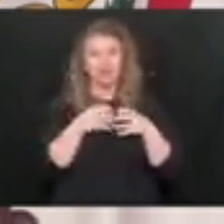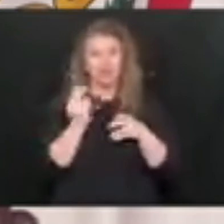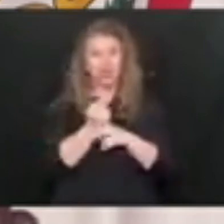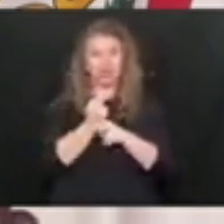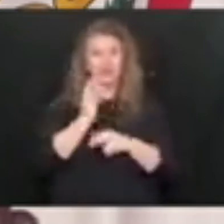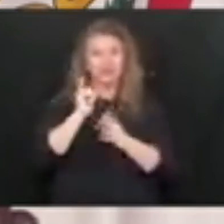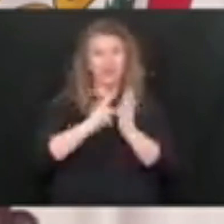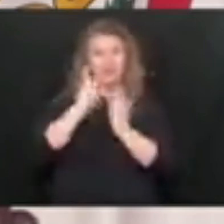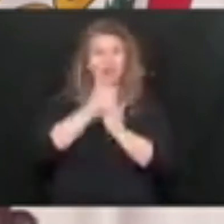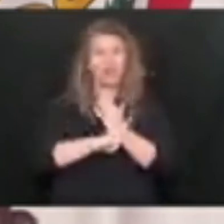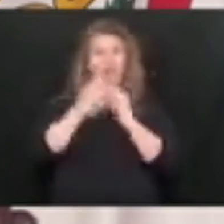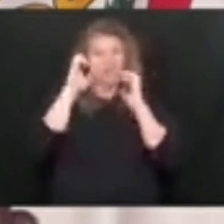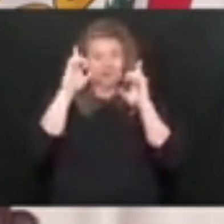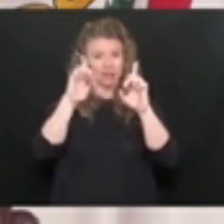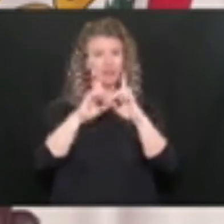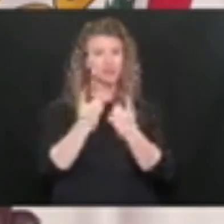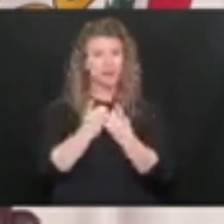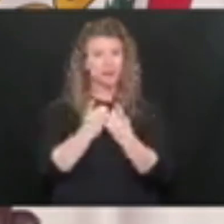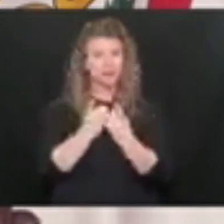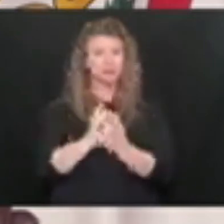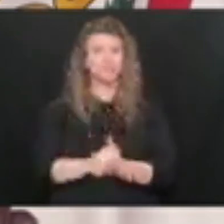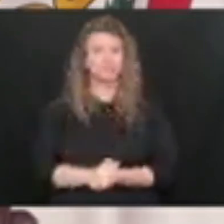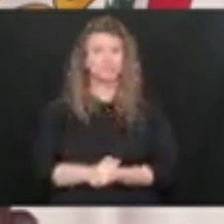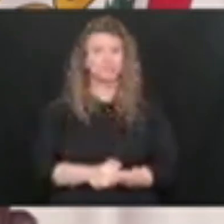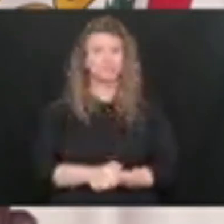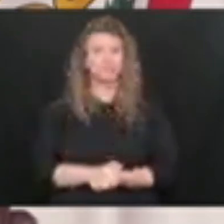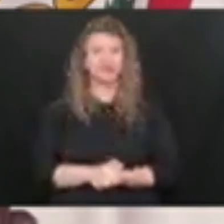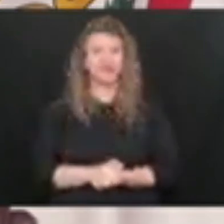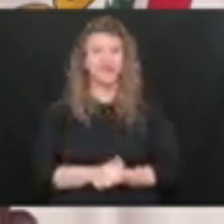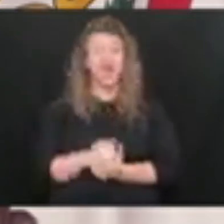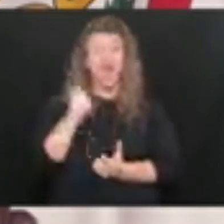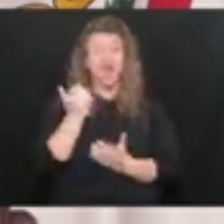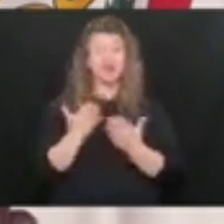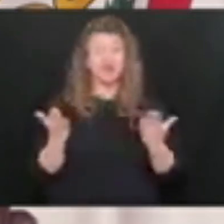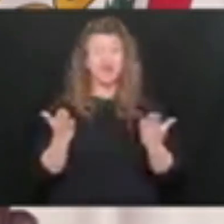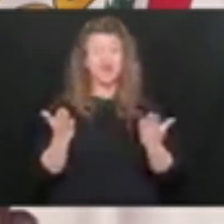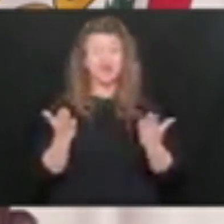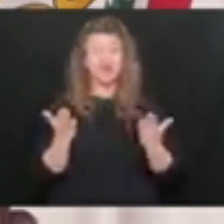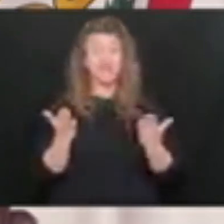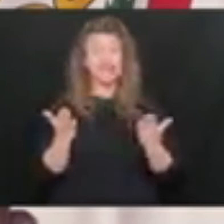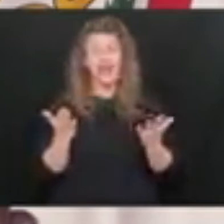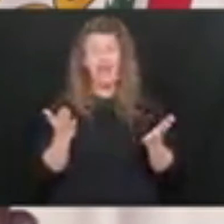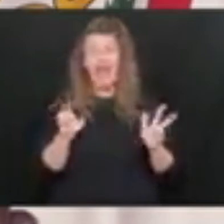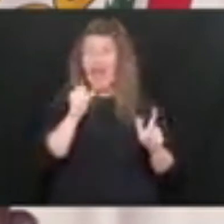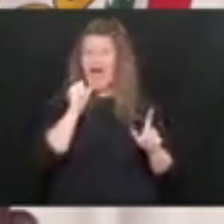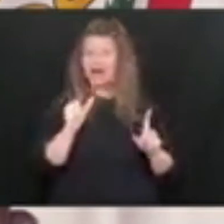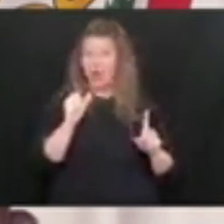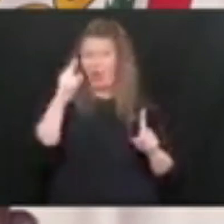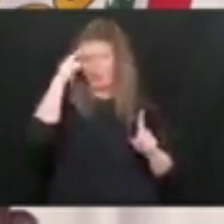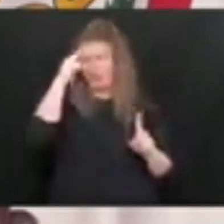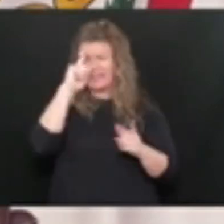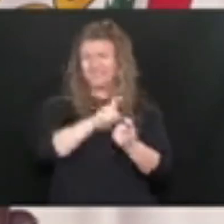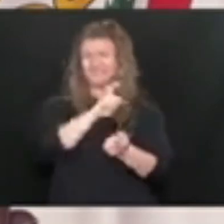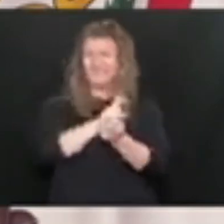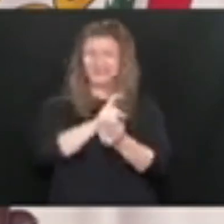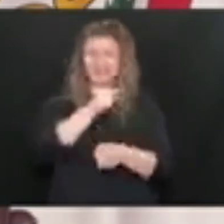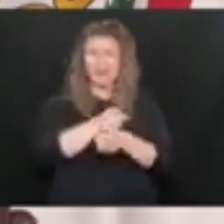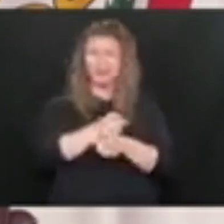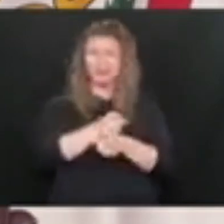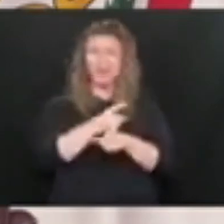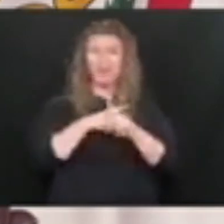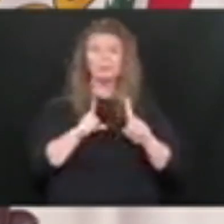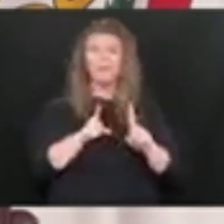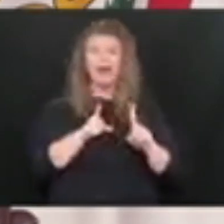in the education department. Now, Mark, one other thing, though, that I don't think is exactly right, but